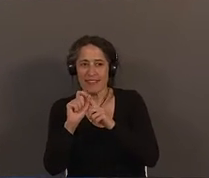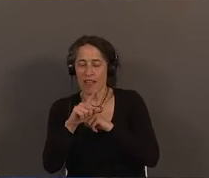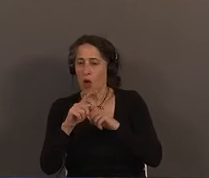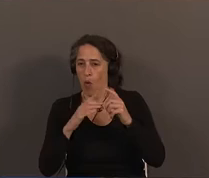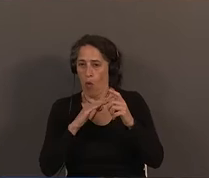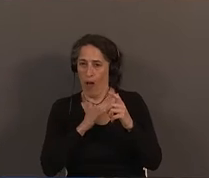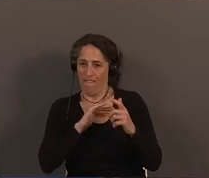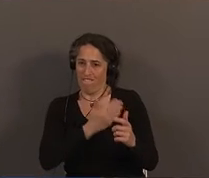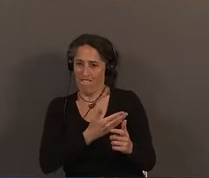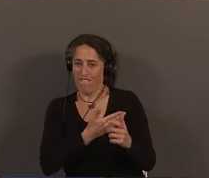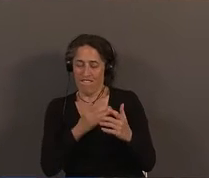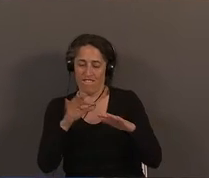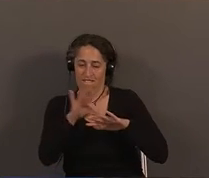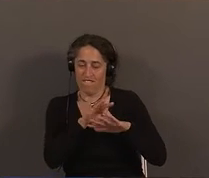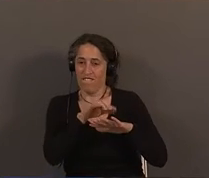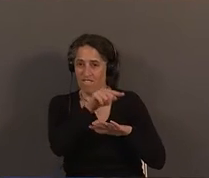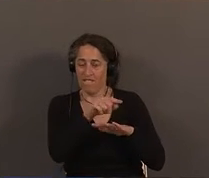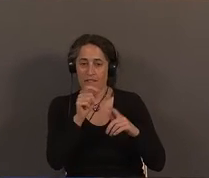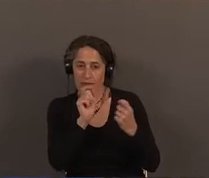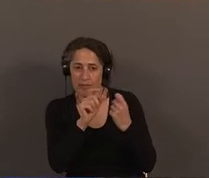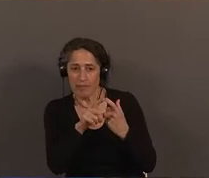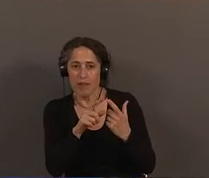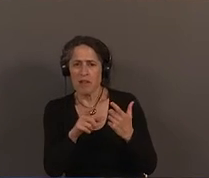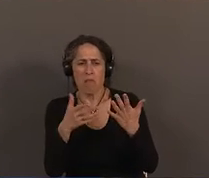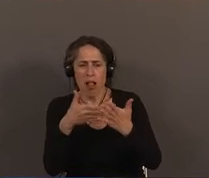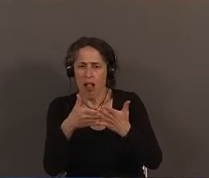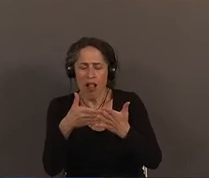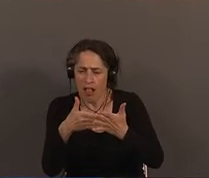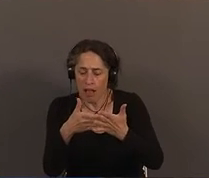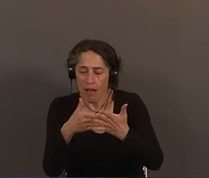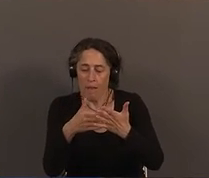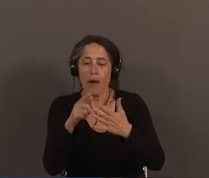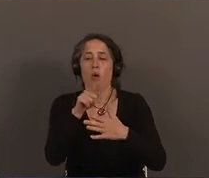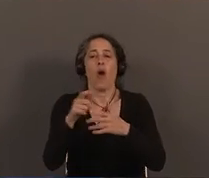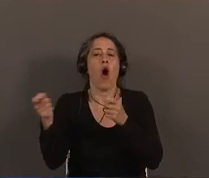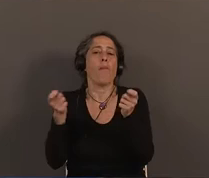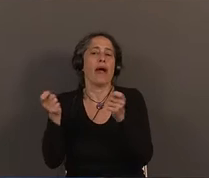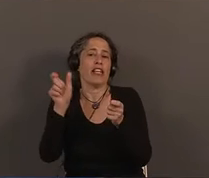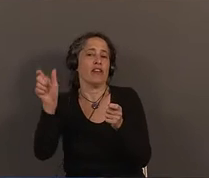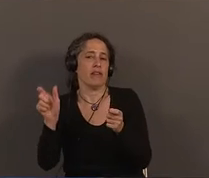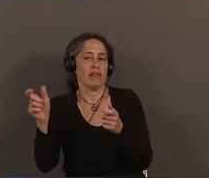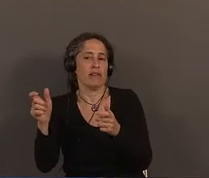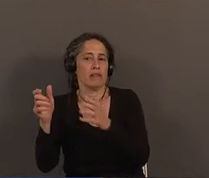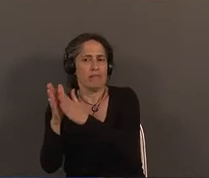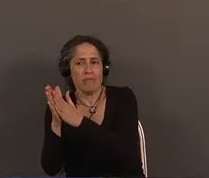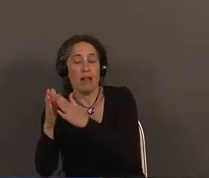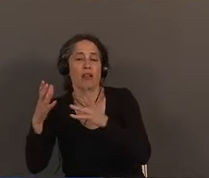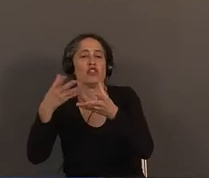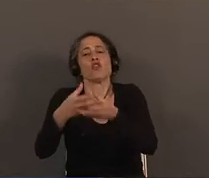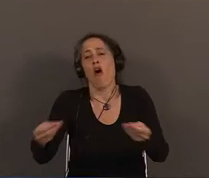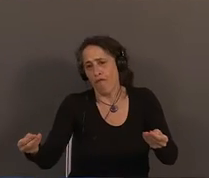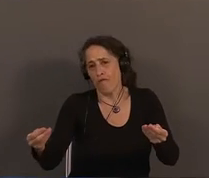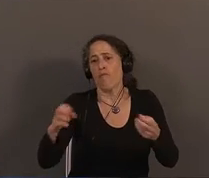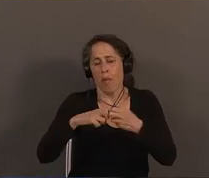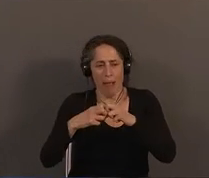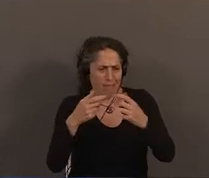Then actually the operator she was using solved the problem. And this allows me to say the